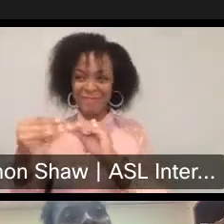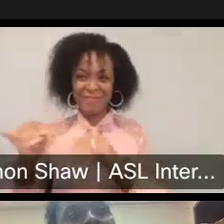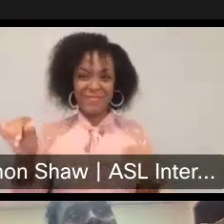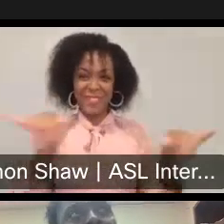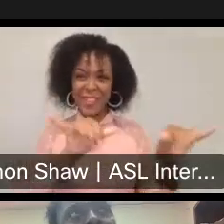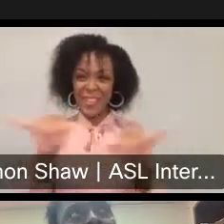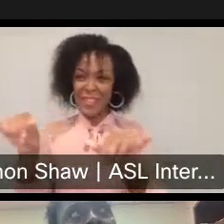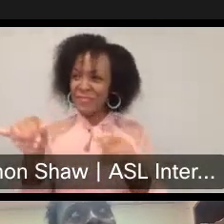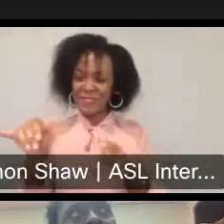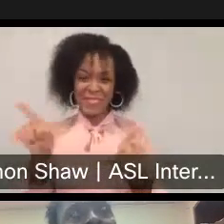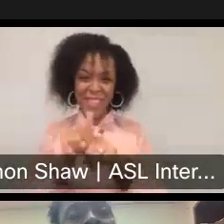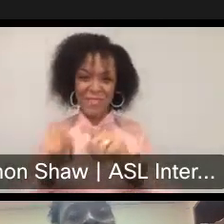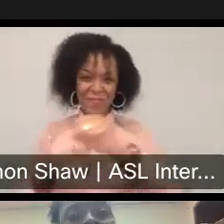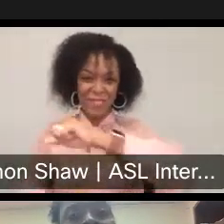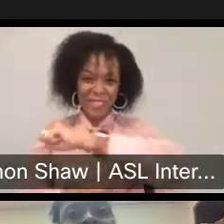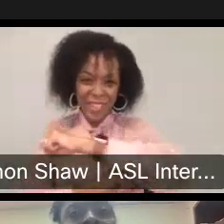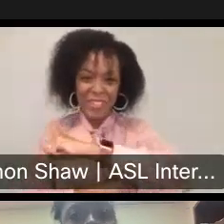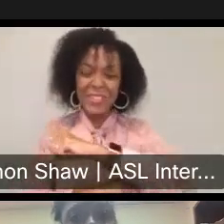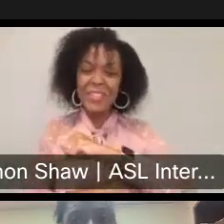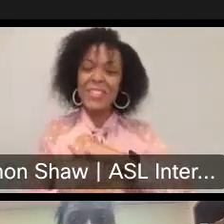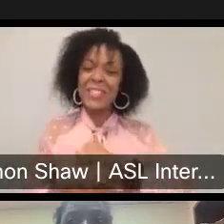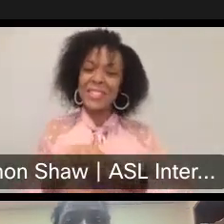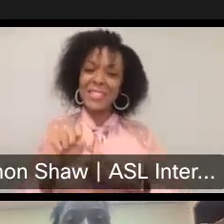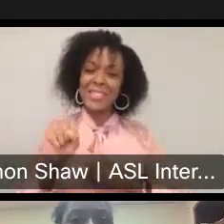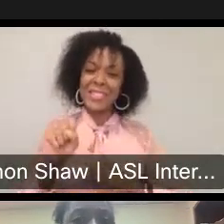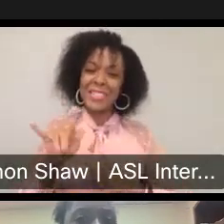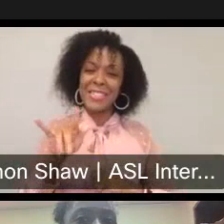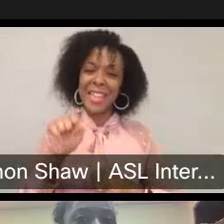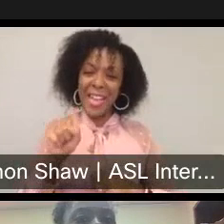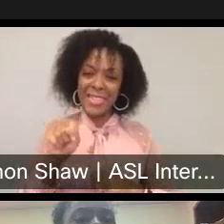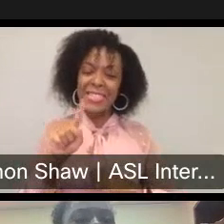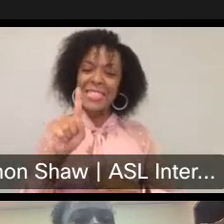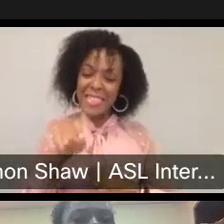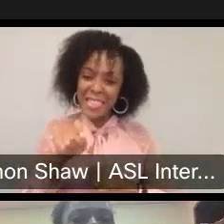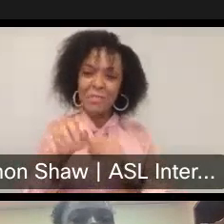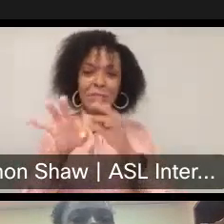things that a stylist needs to say to their clients.